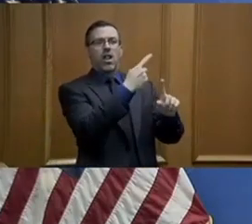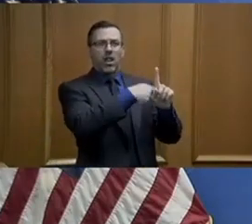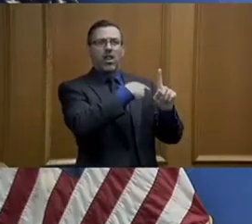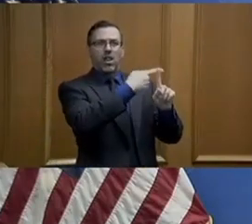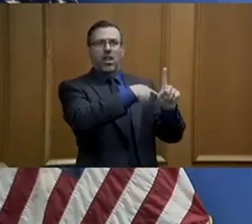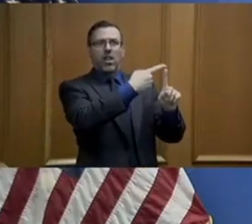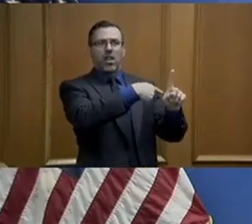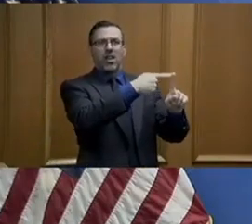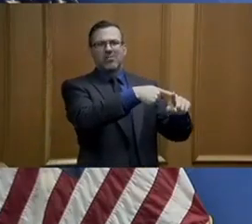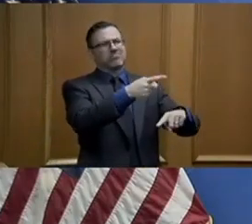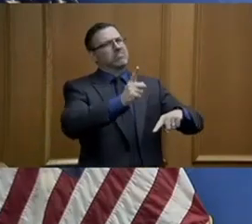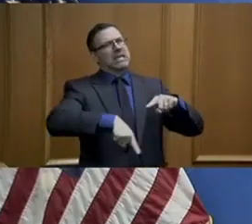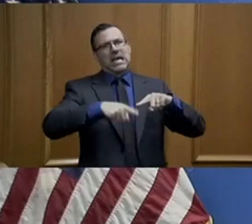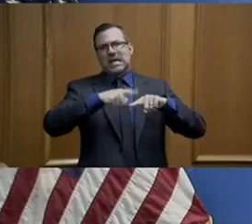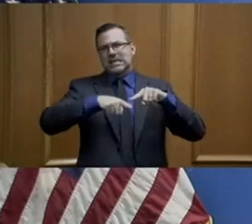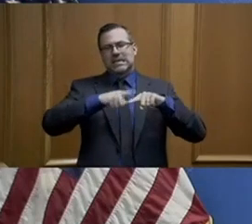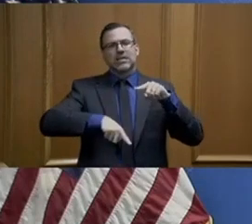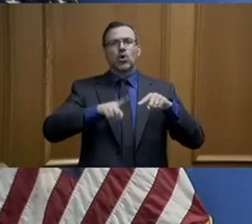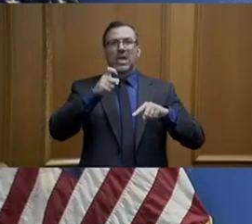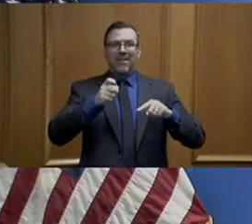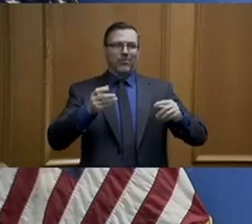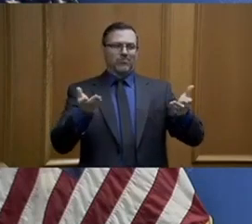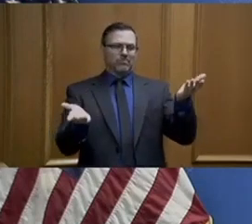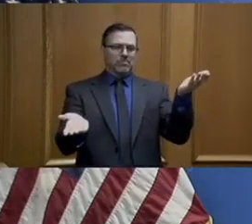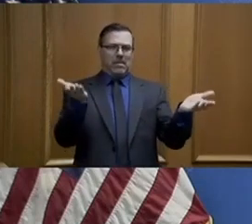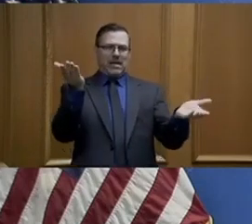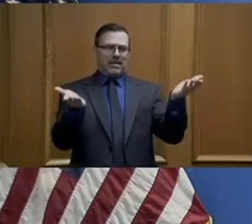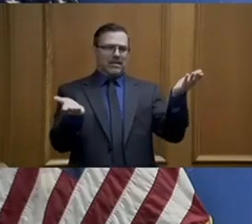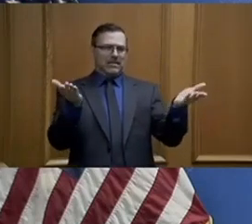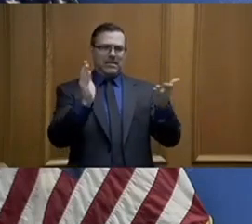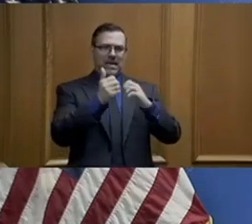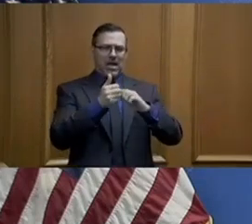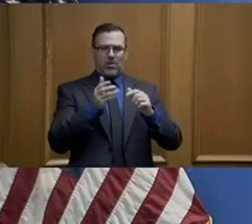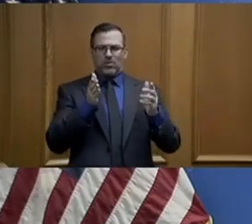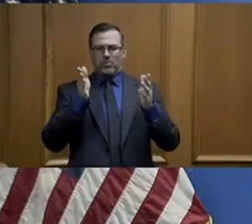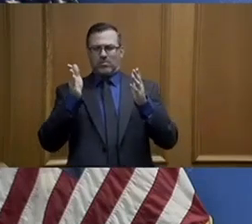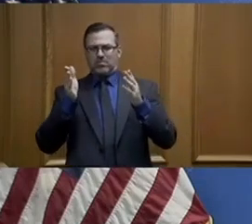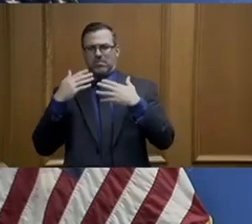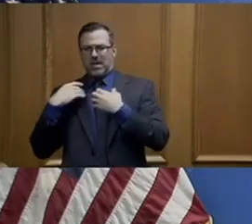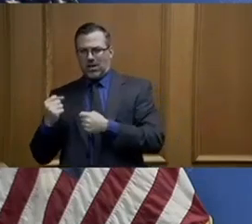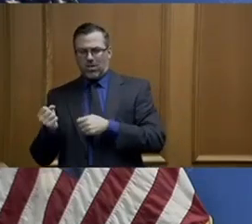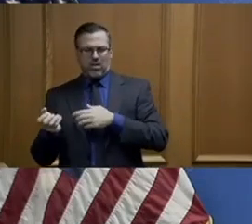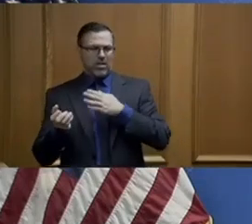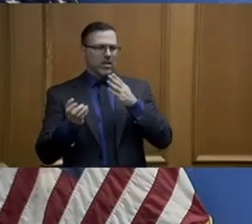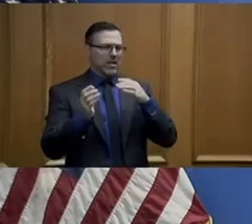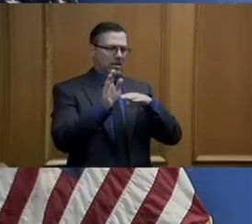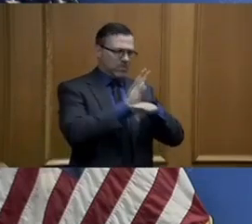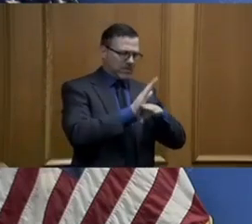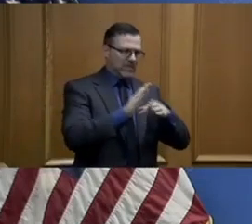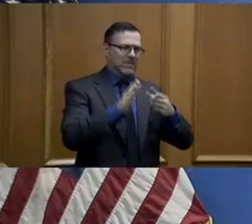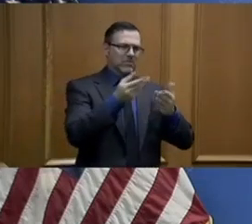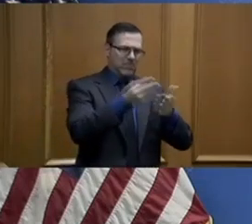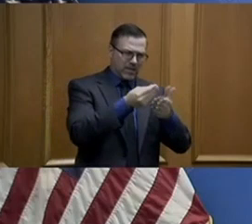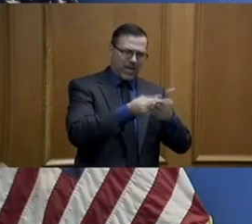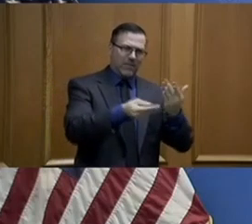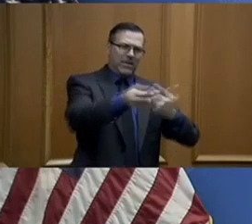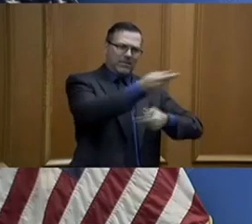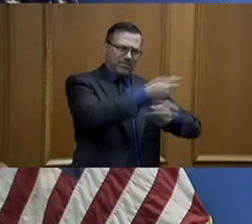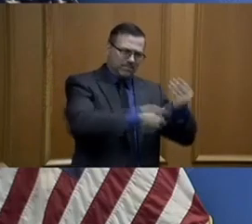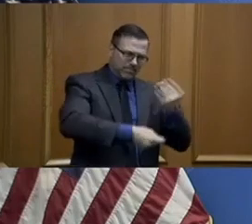got to carry appropriately. That's why the decisions that we make will have to be in